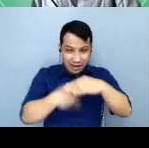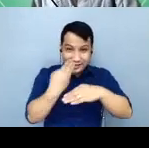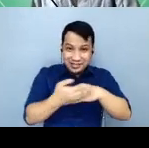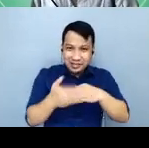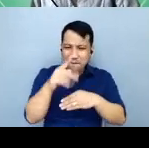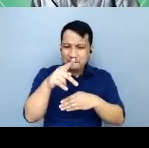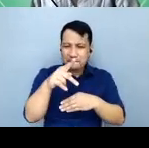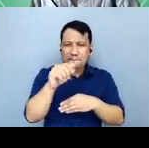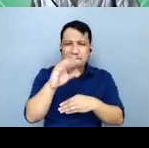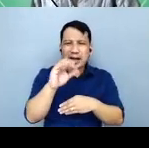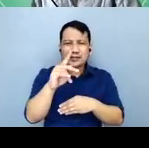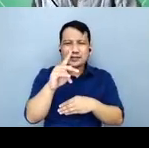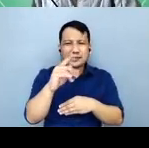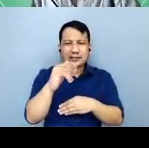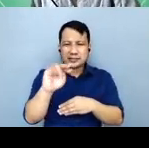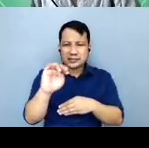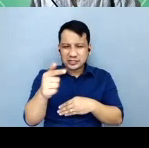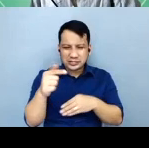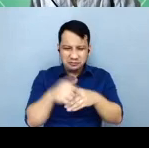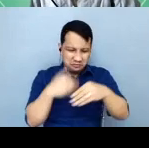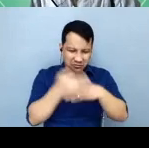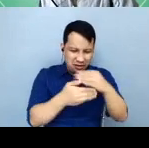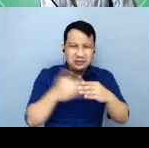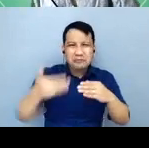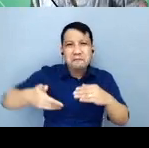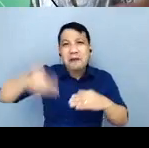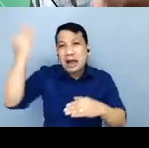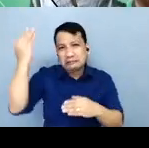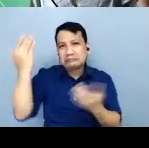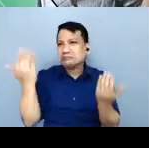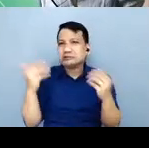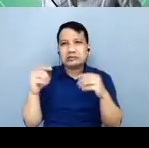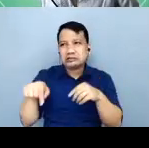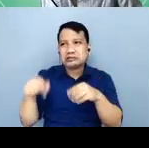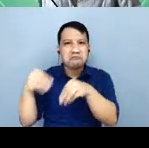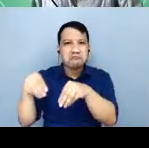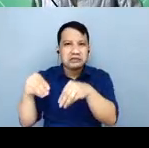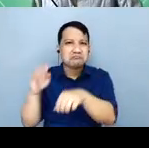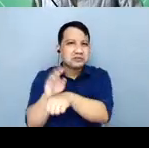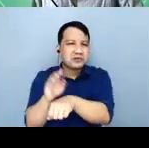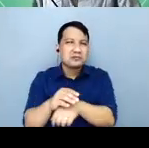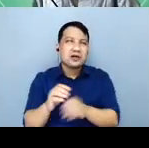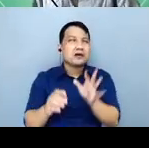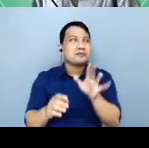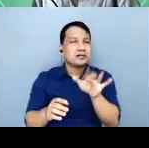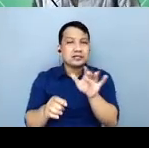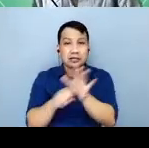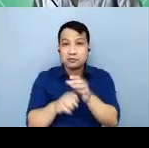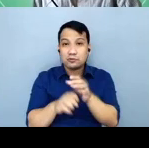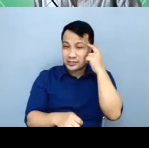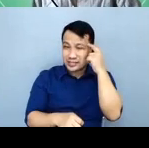may sometimes be too high for a market. A good example is when we think of organically